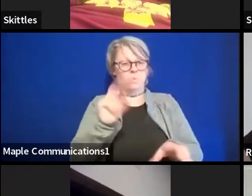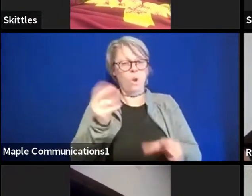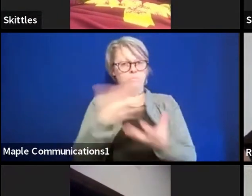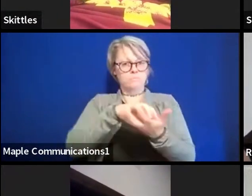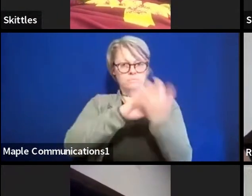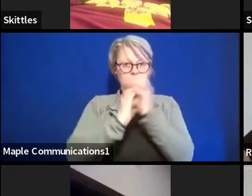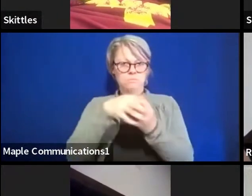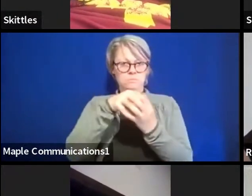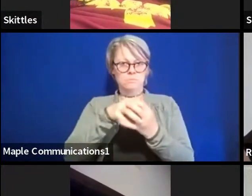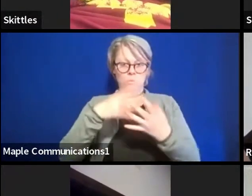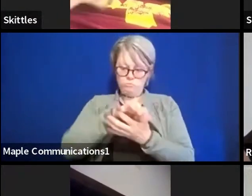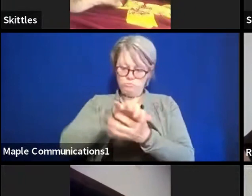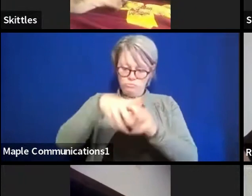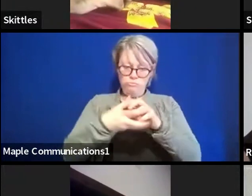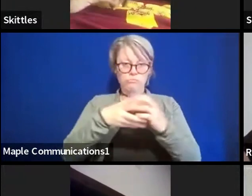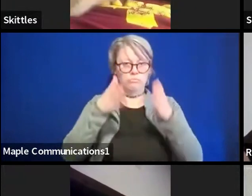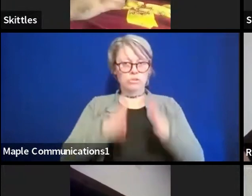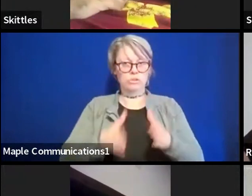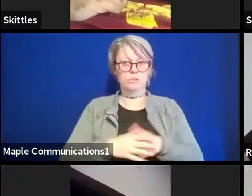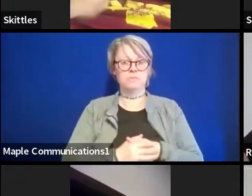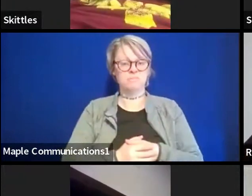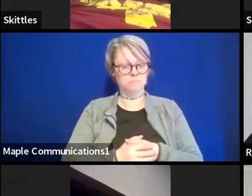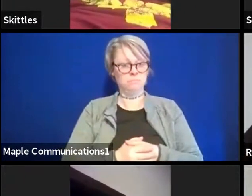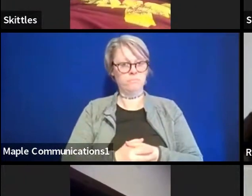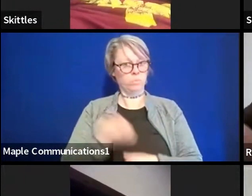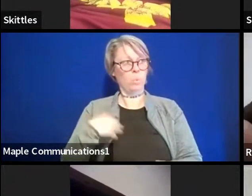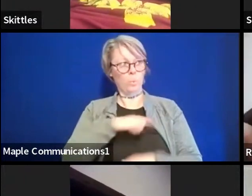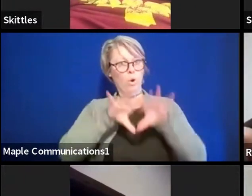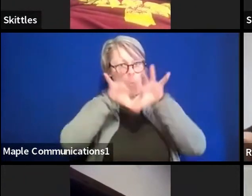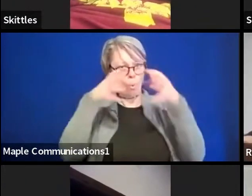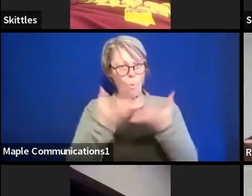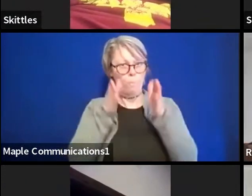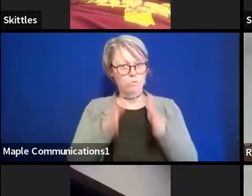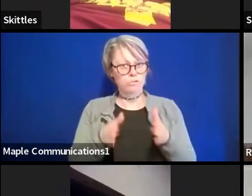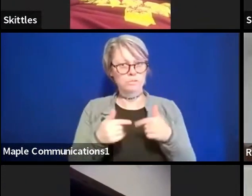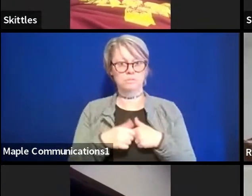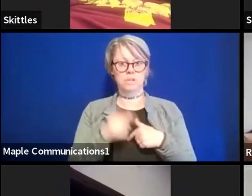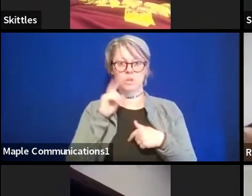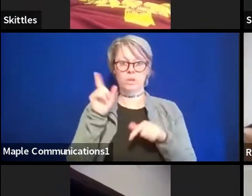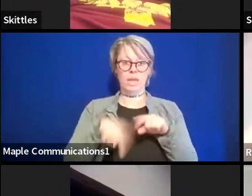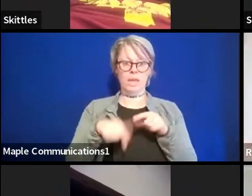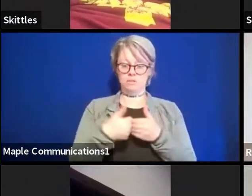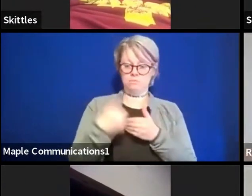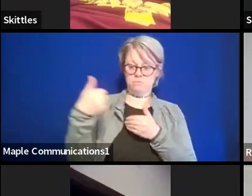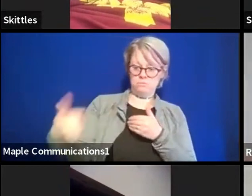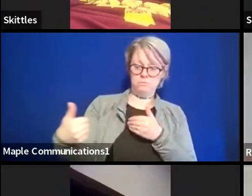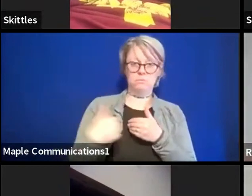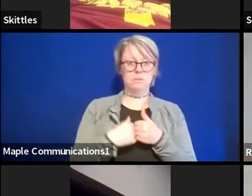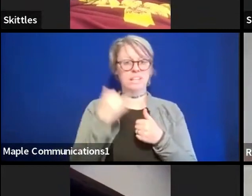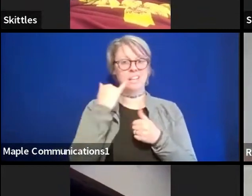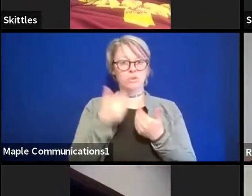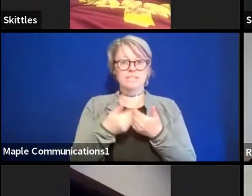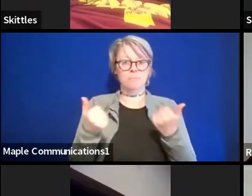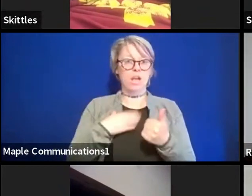like or Kelly too said this, that we're a whole. This is our whole. So if you're treating us racist, are you treating us